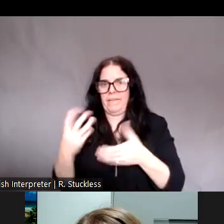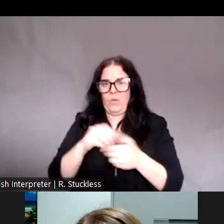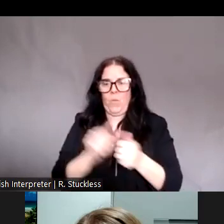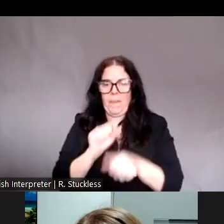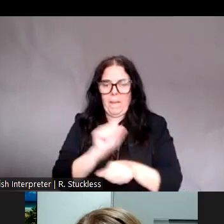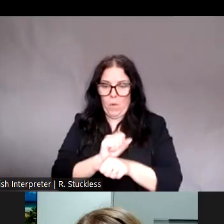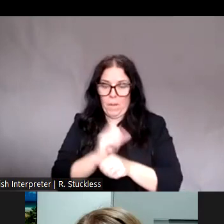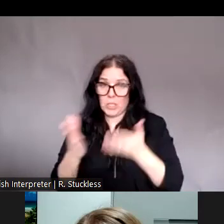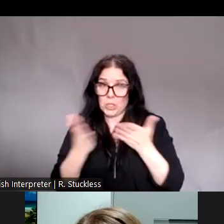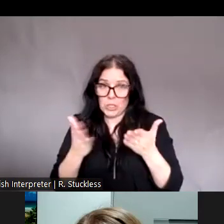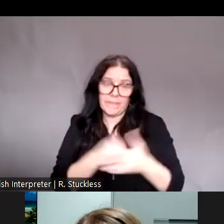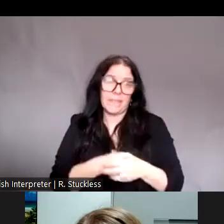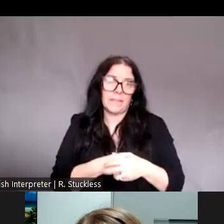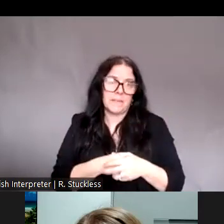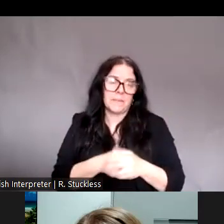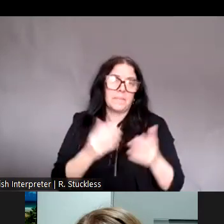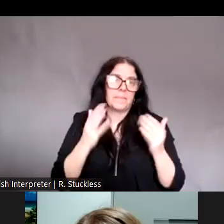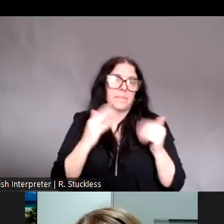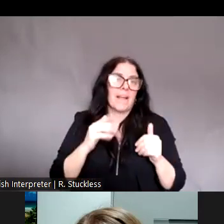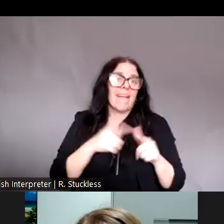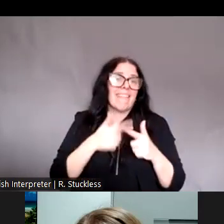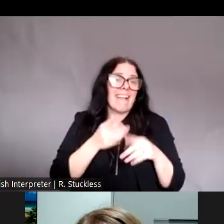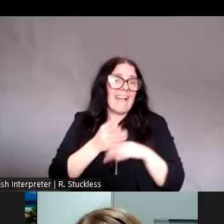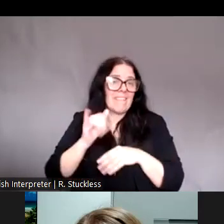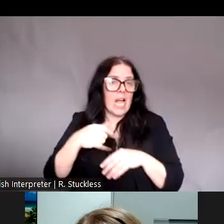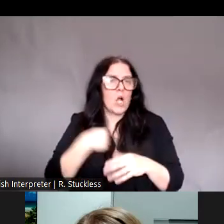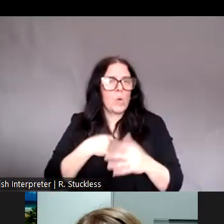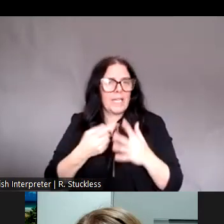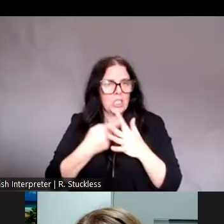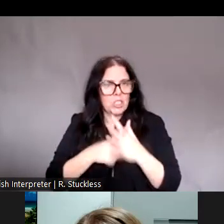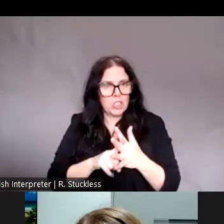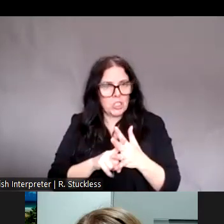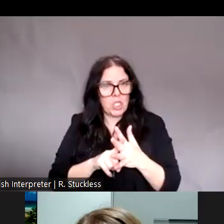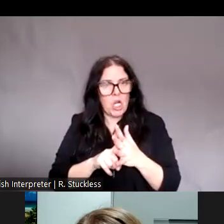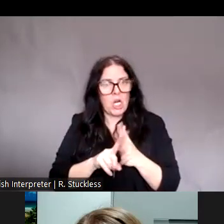services. And then we started developing